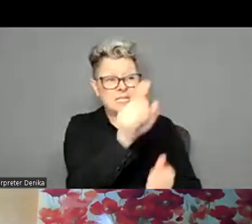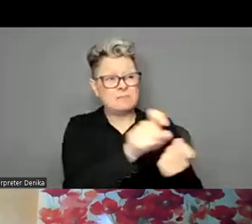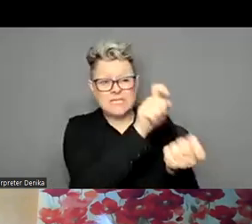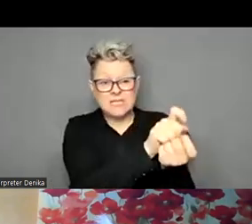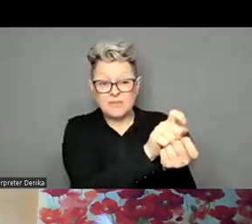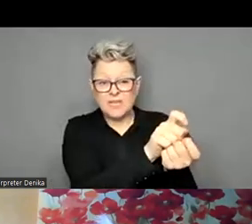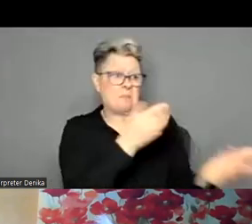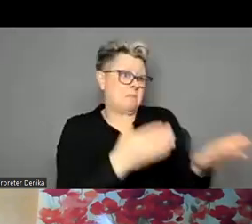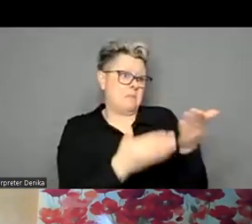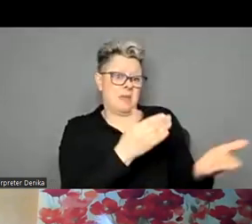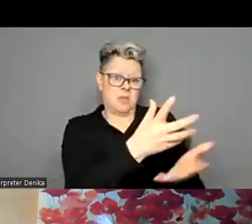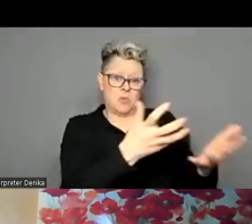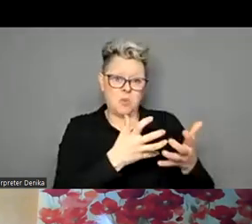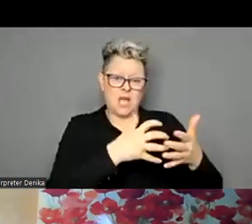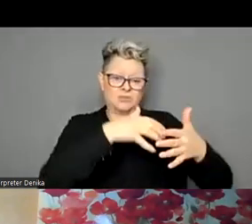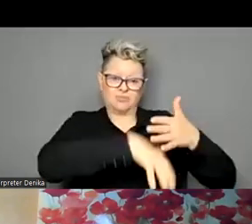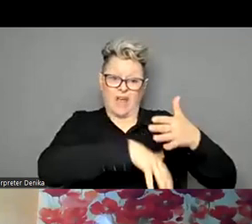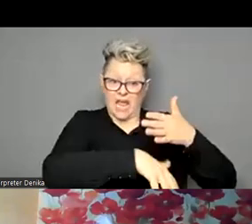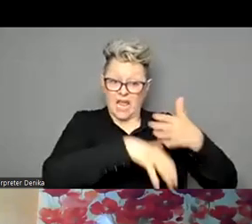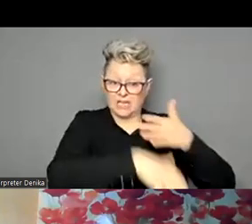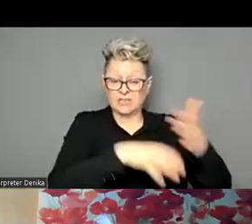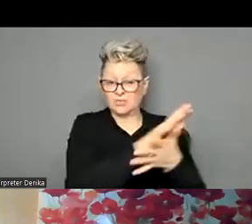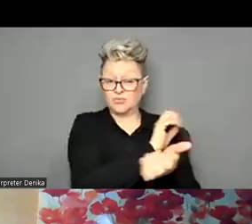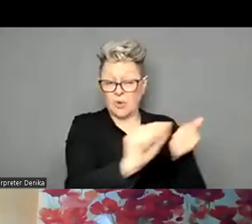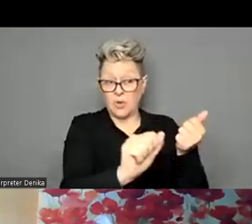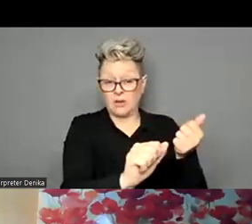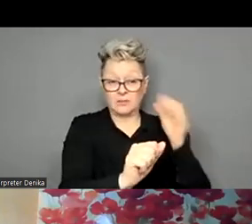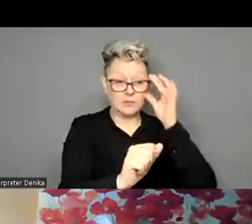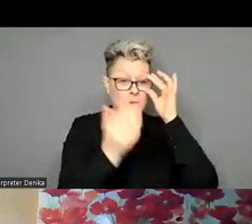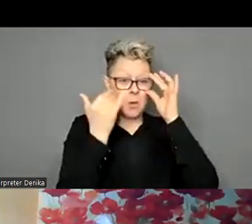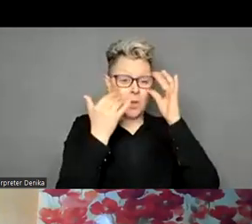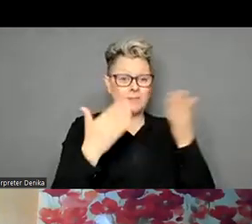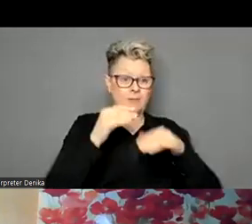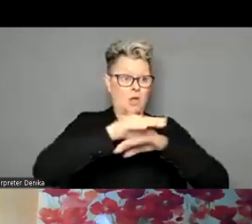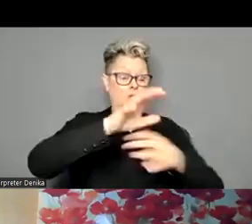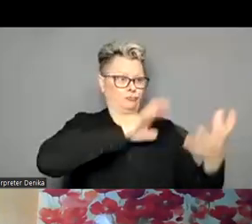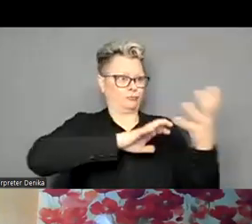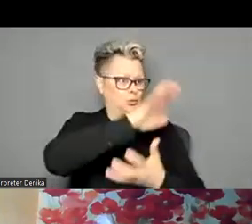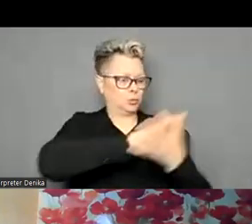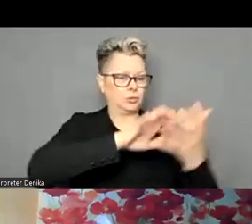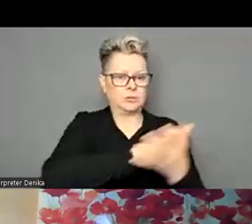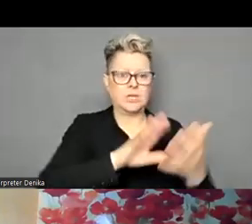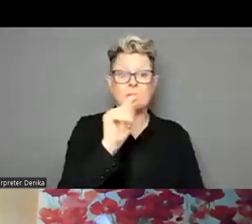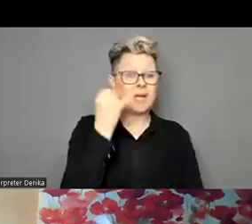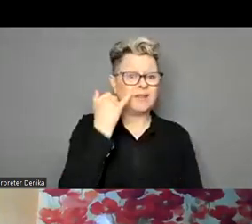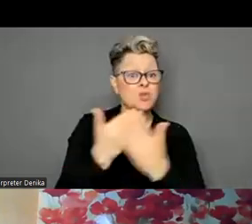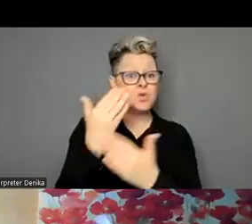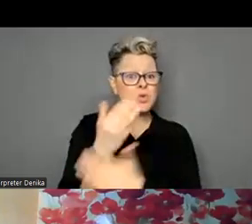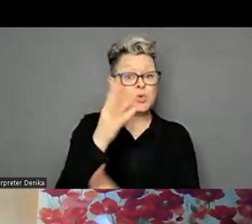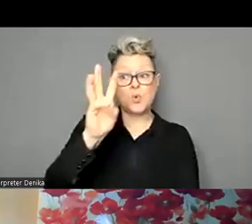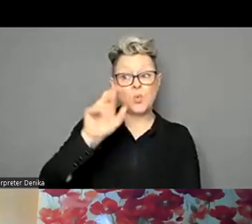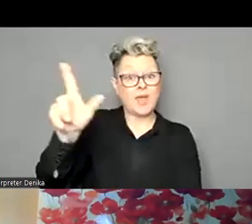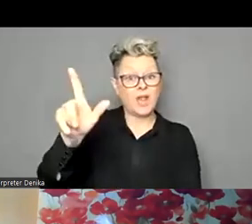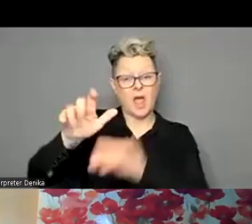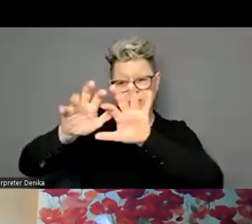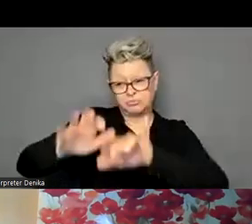want to destroy it if you don't want it to cause confusion. But if you just simply write a new will, that supersedes the